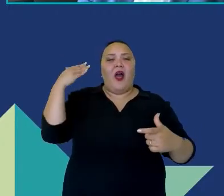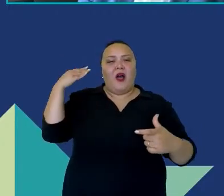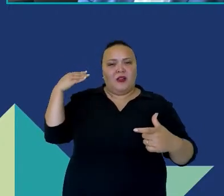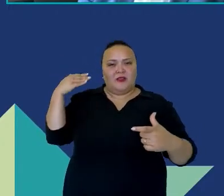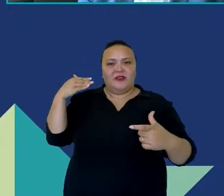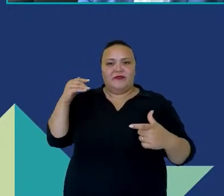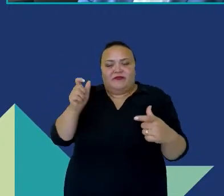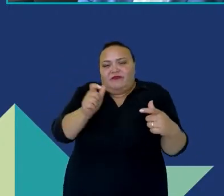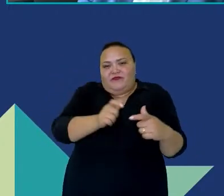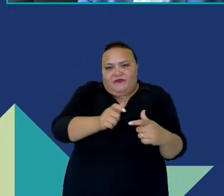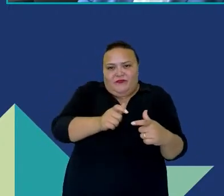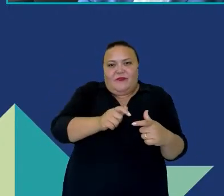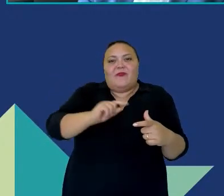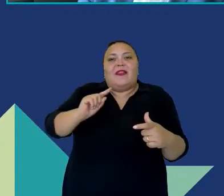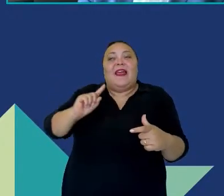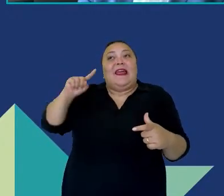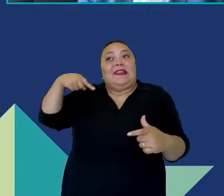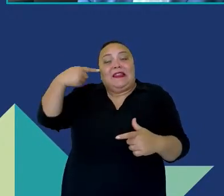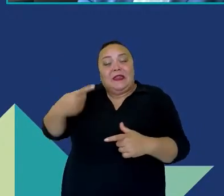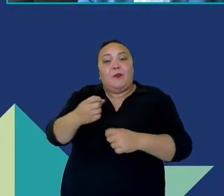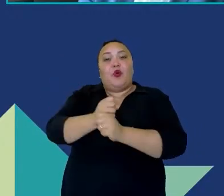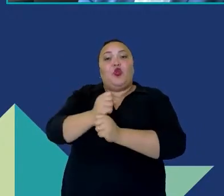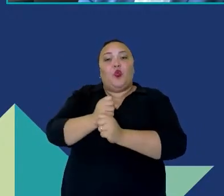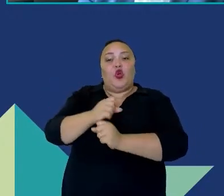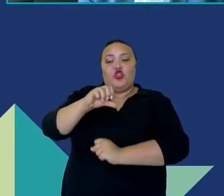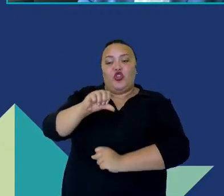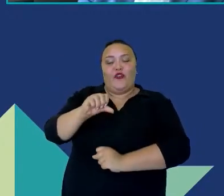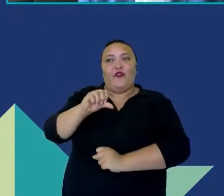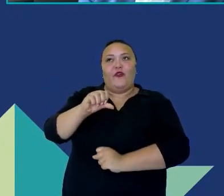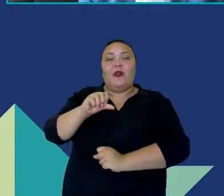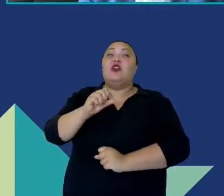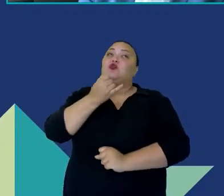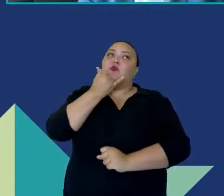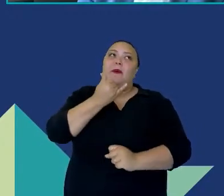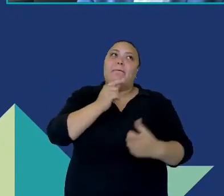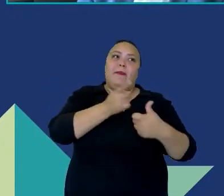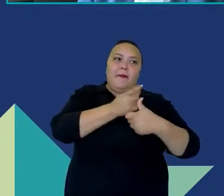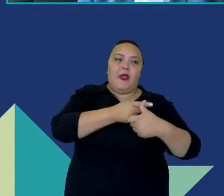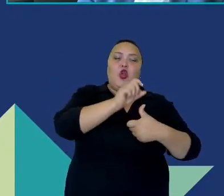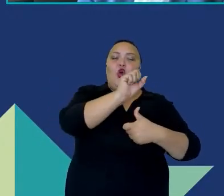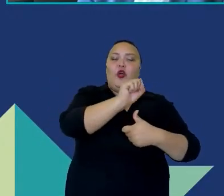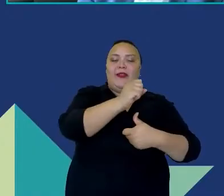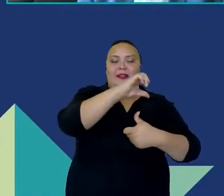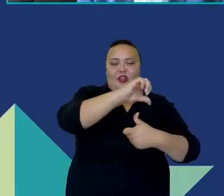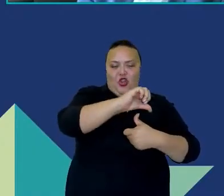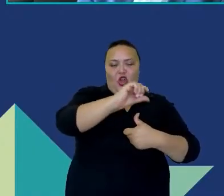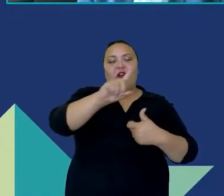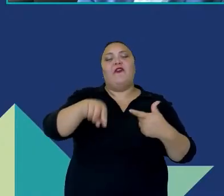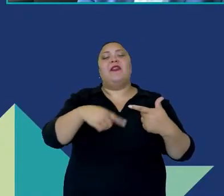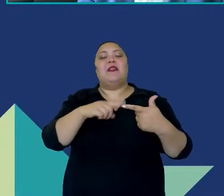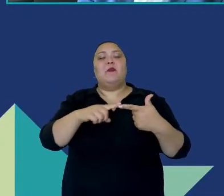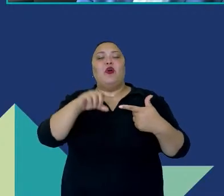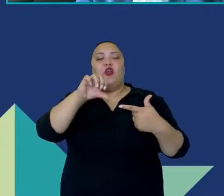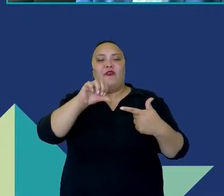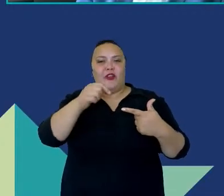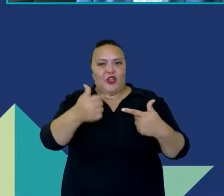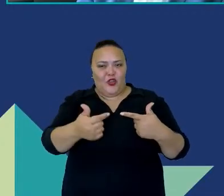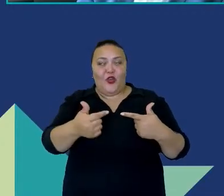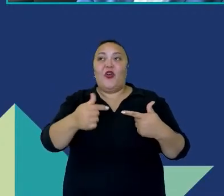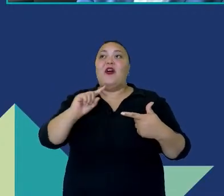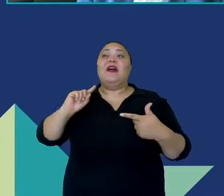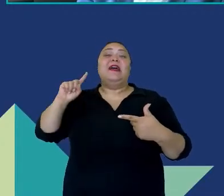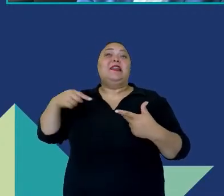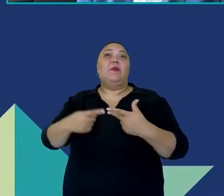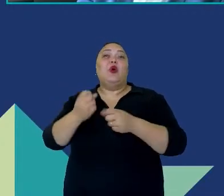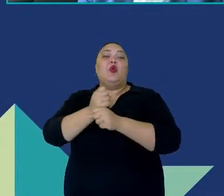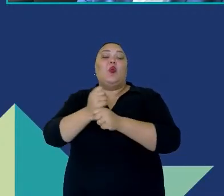a tailings facility around the last one with the pond here in 2020. So by having this information,